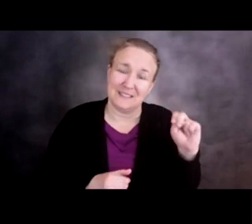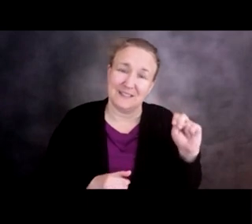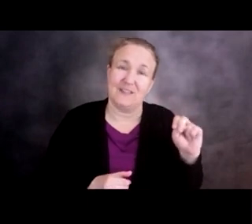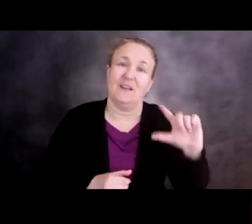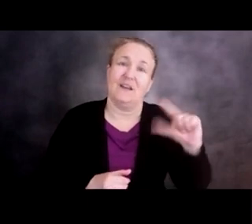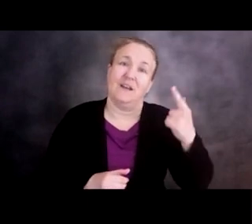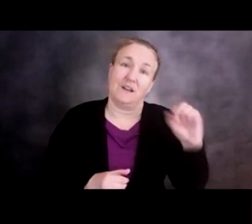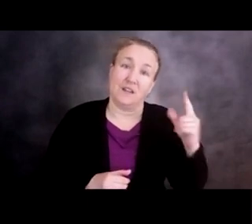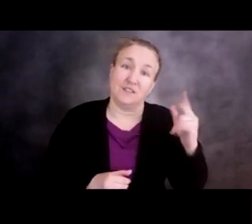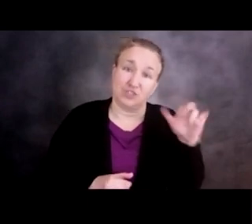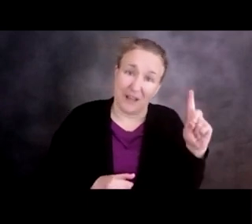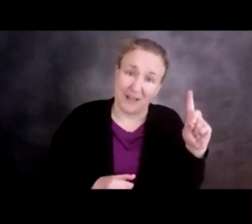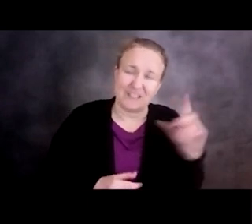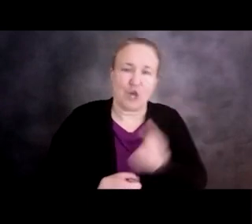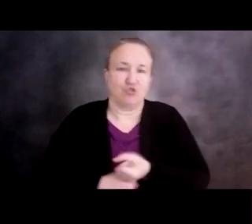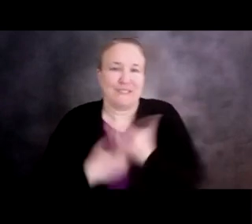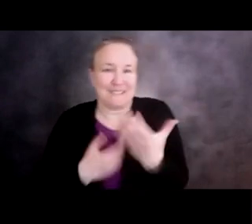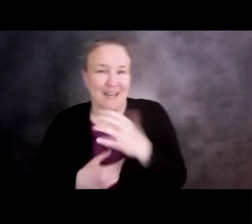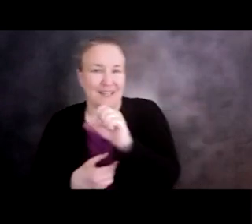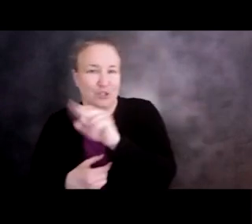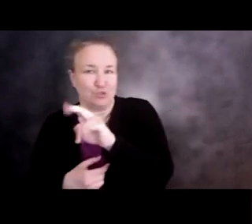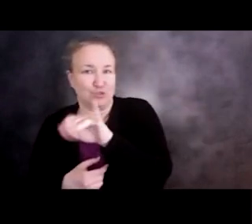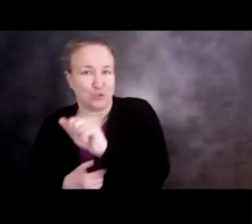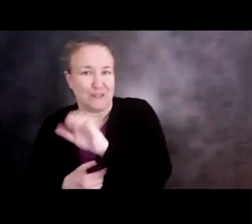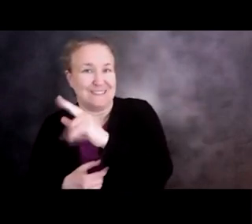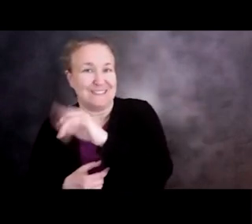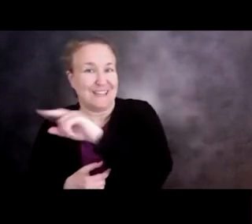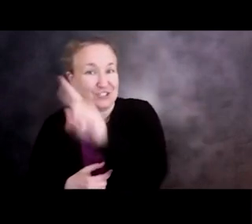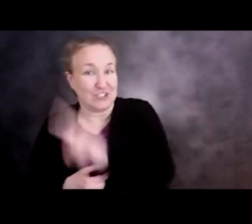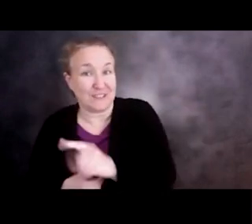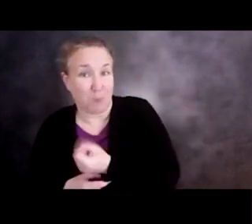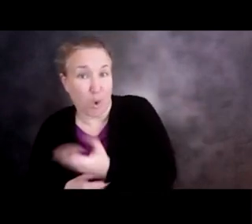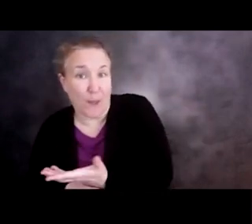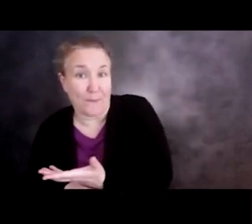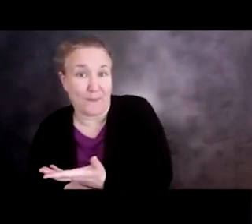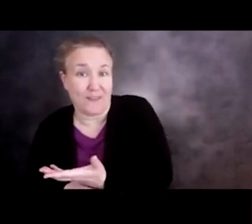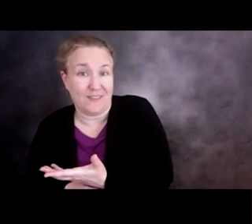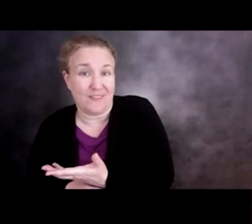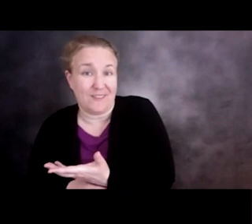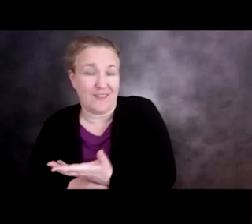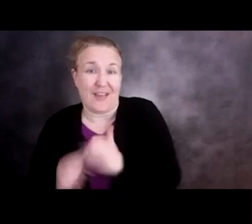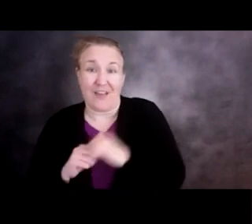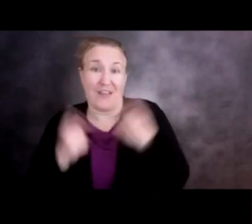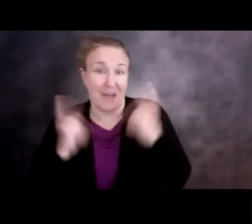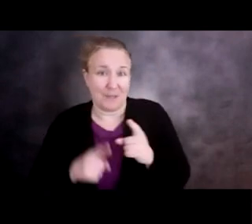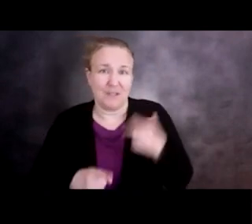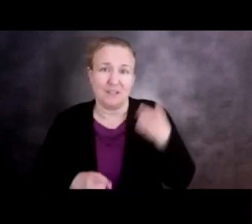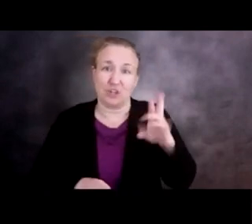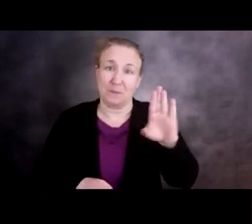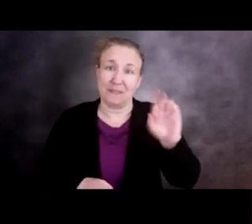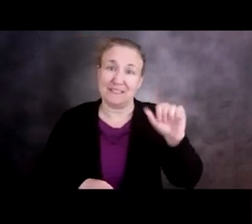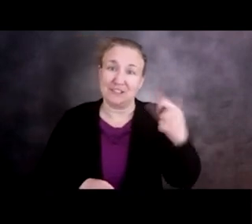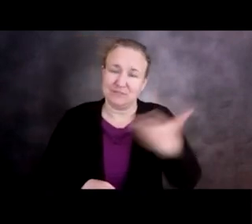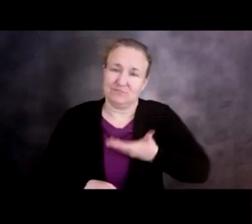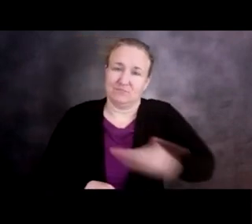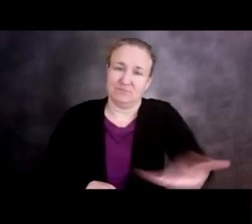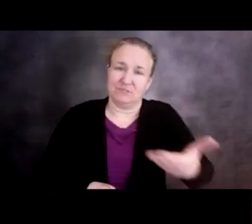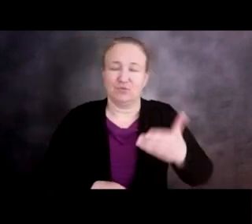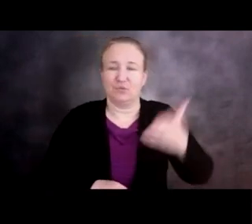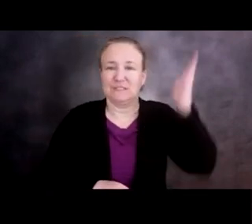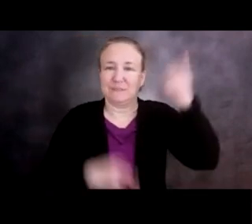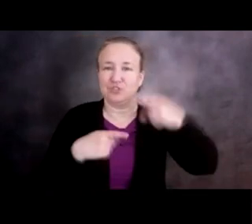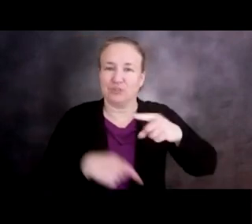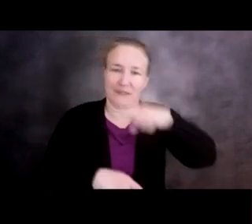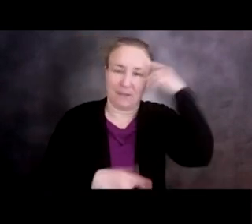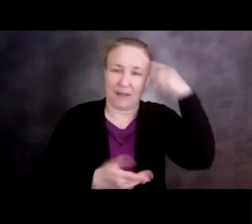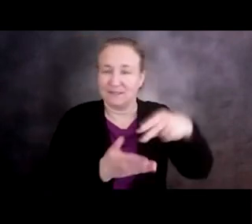poem. Another kind of random way we came to that was Dr. BDG invited me to speak at the Black Dance Conference with her